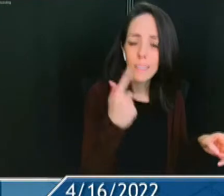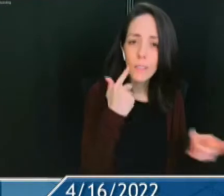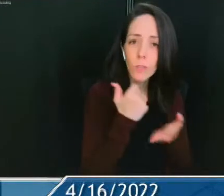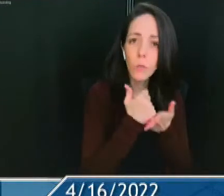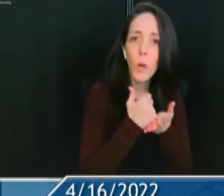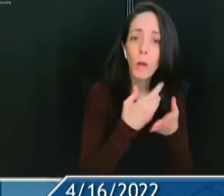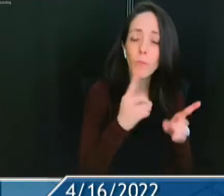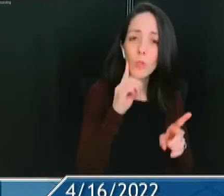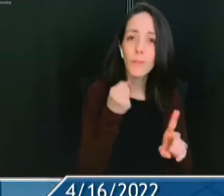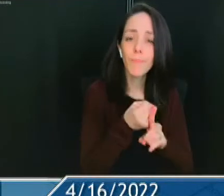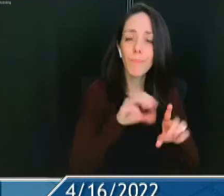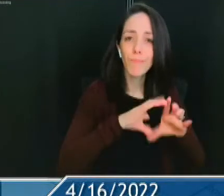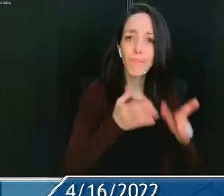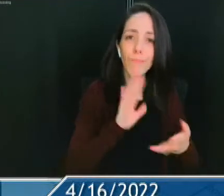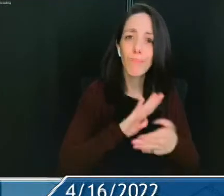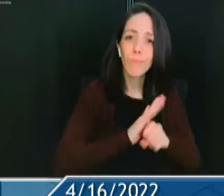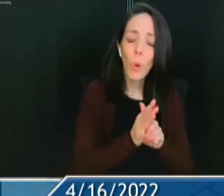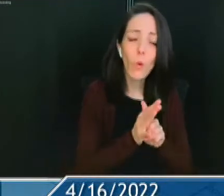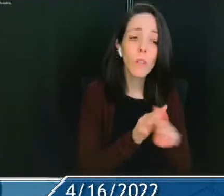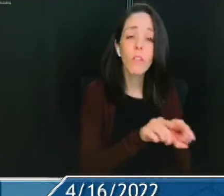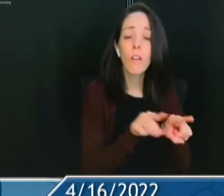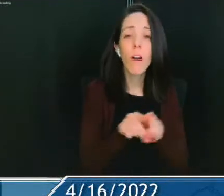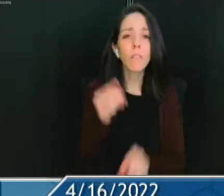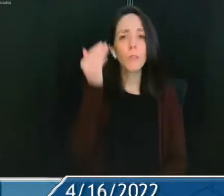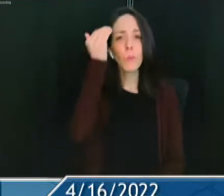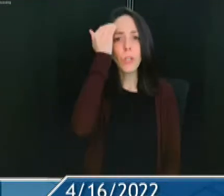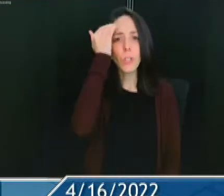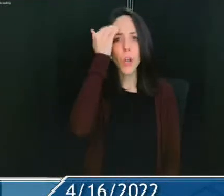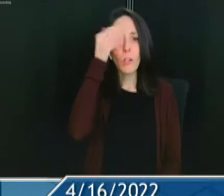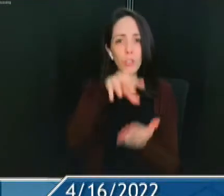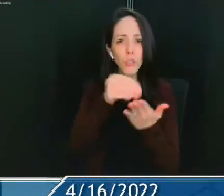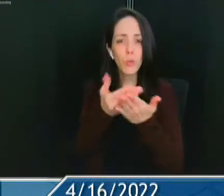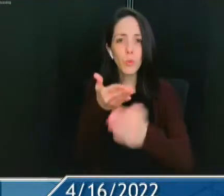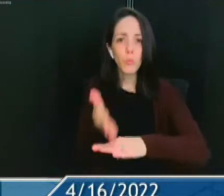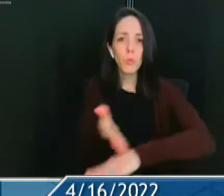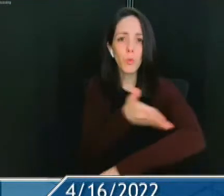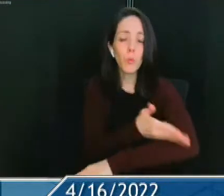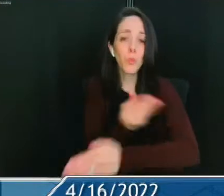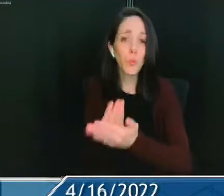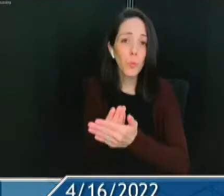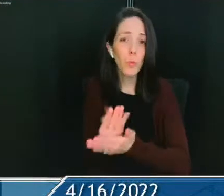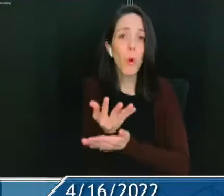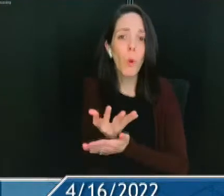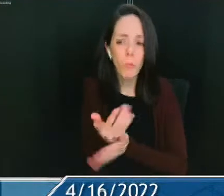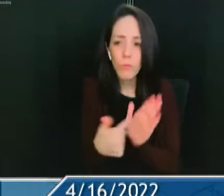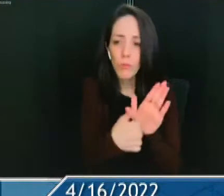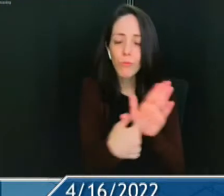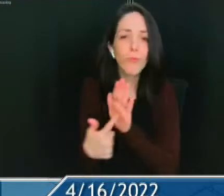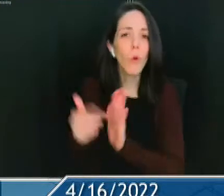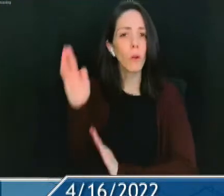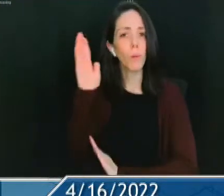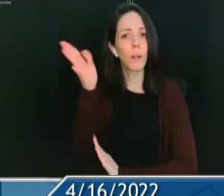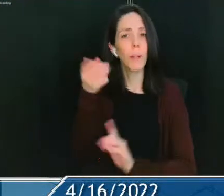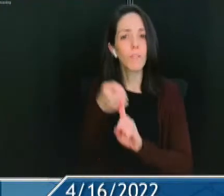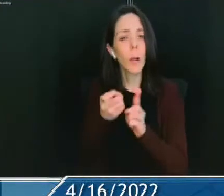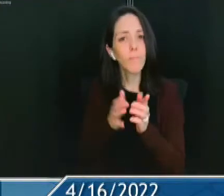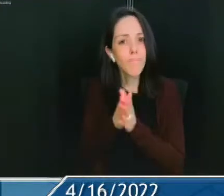Conscious Growth to support a speaker series that will provide a platform to showcase presentations from inspirational BIPOC